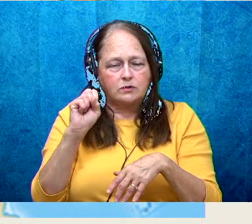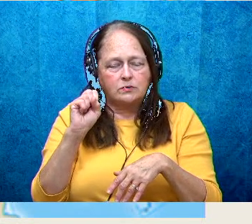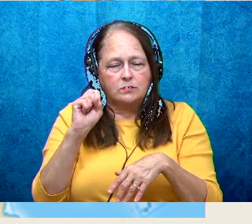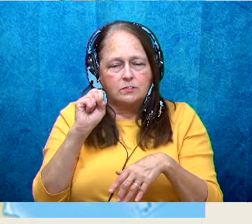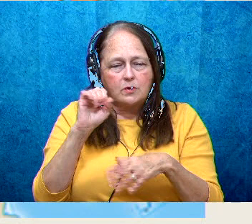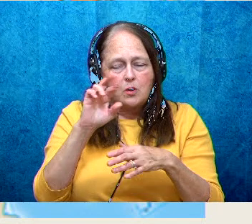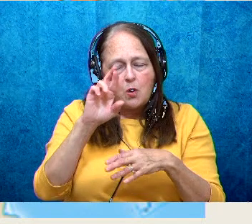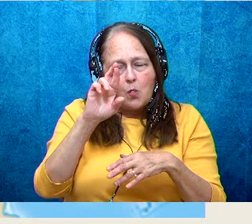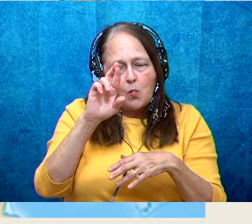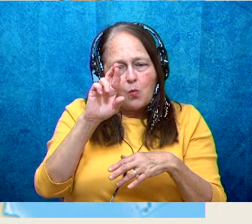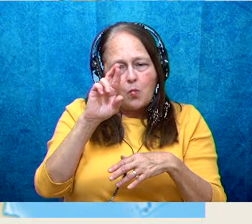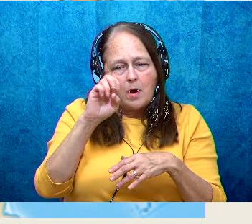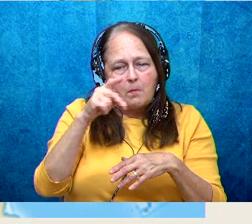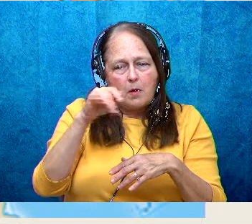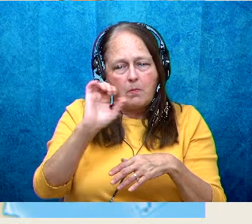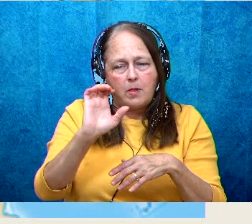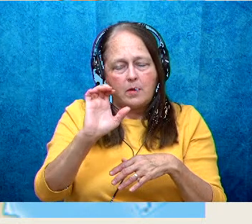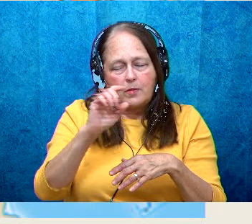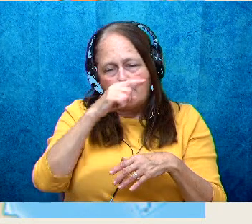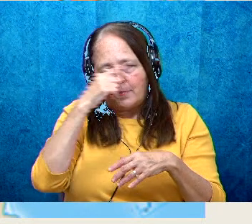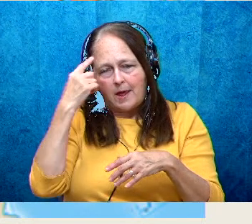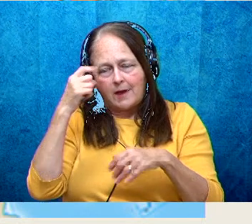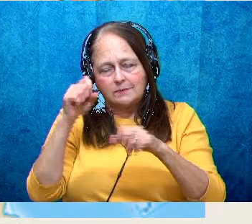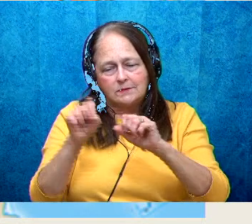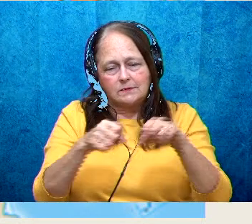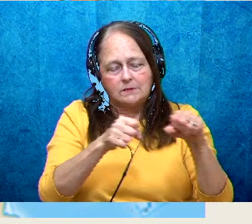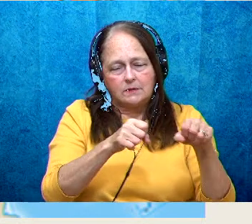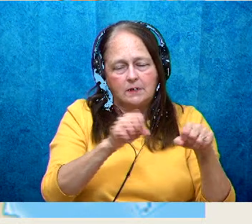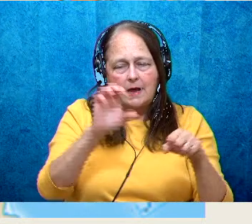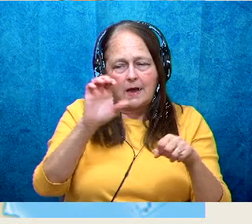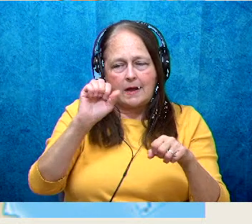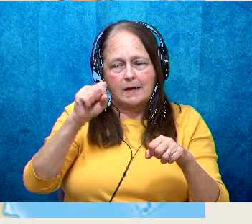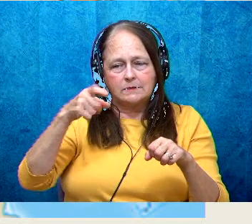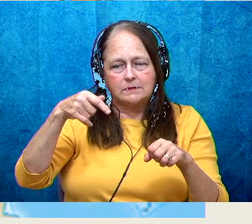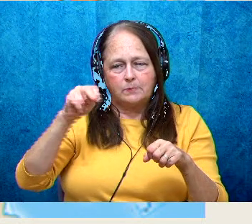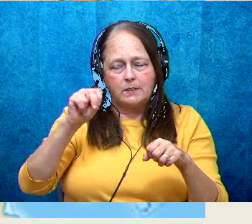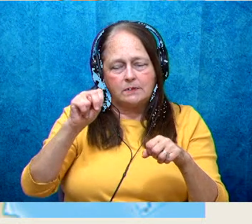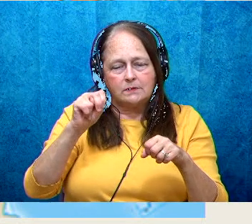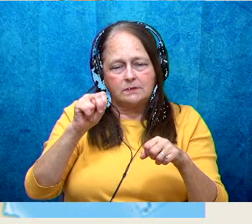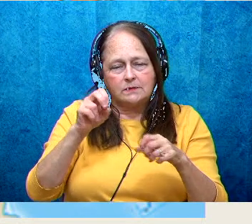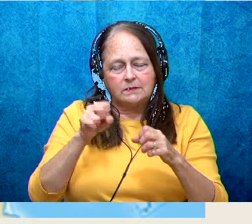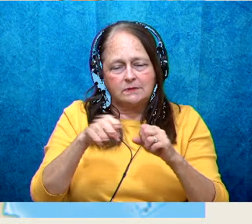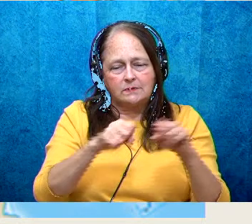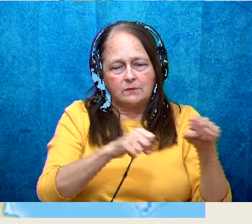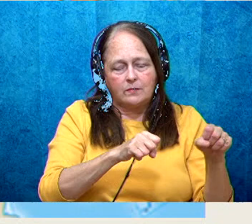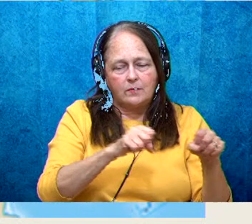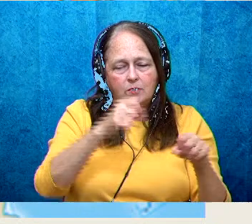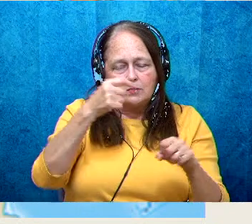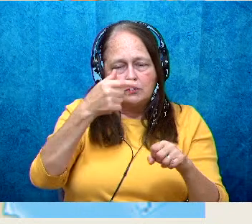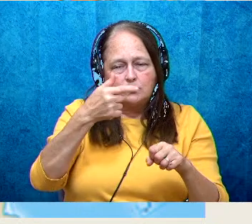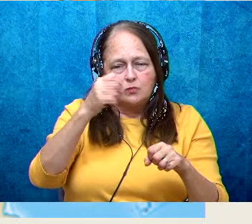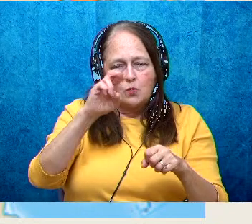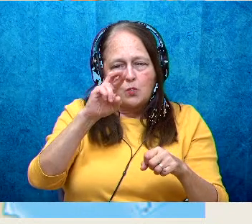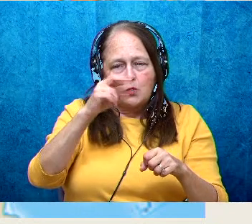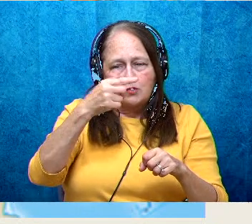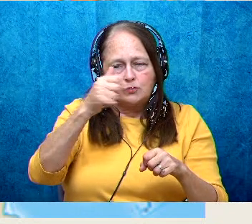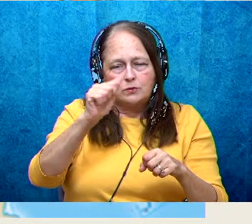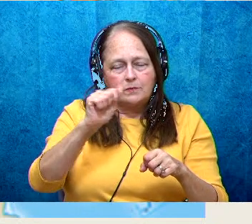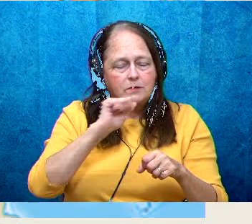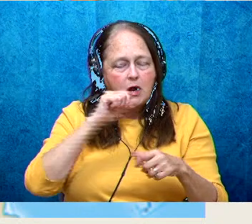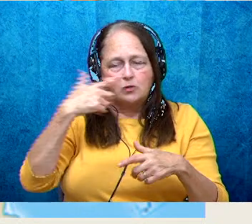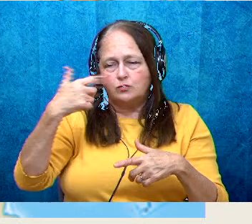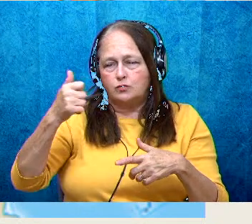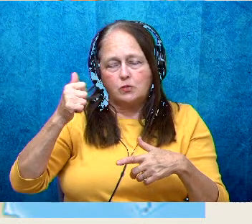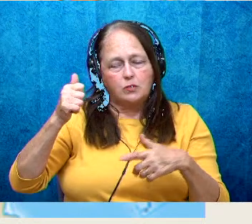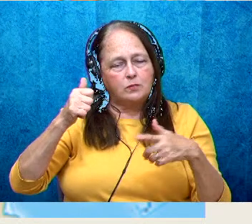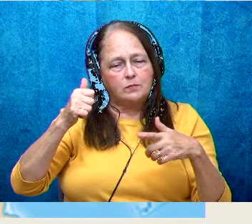that region, around the Black Sea and the Caspian Sea, these are the 3 countries. The first one is Georgia, and no, not